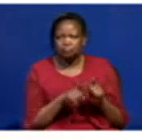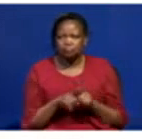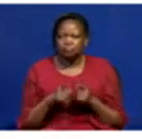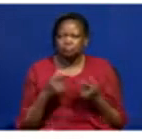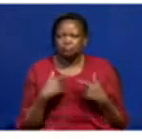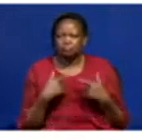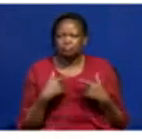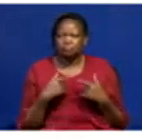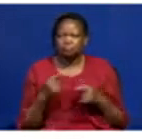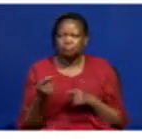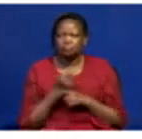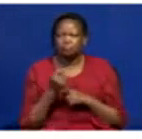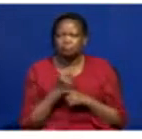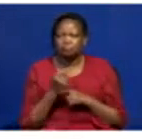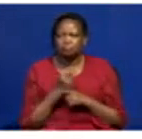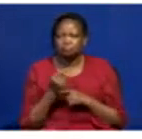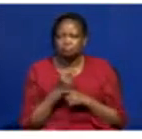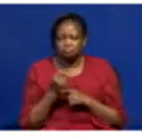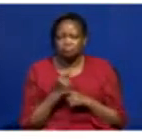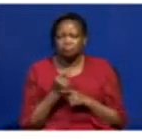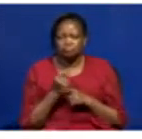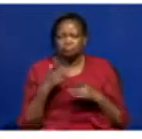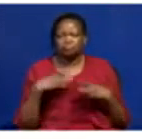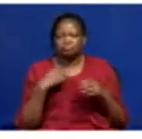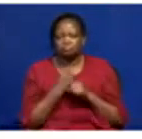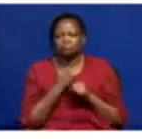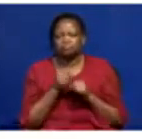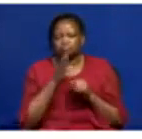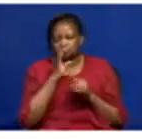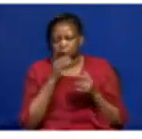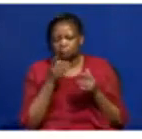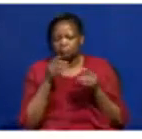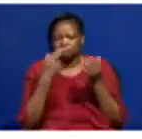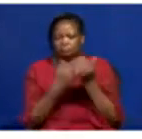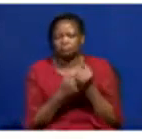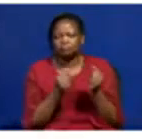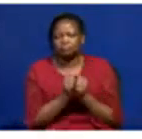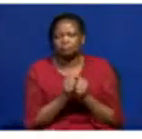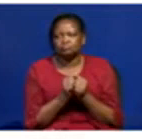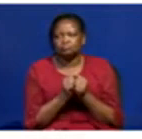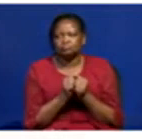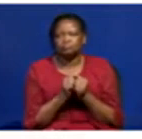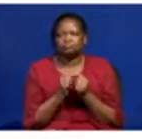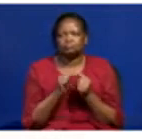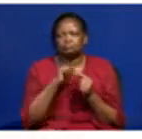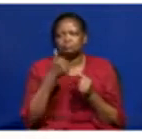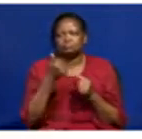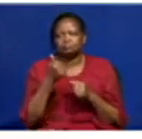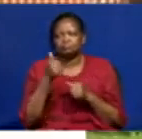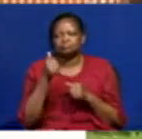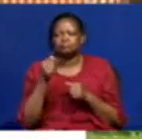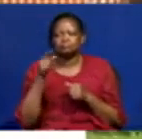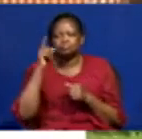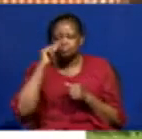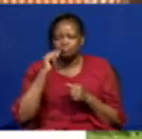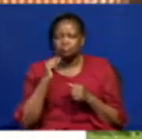joint training for seafarers in partnership with Bandari Maritime Academy.